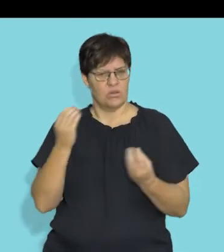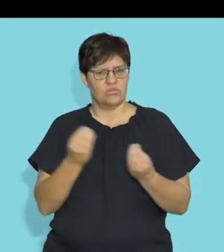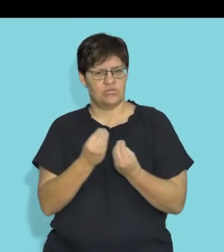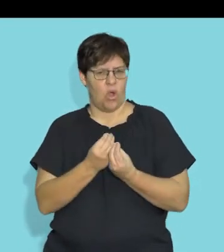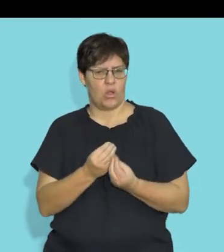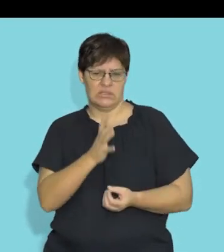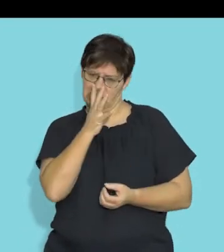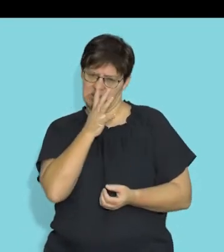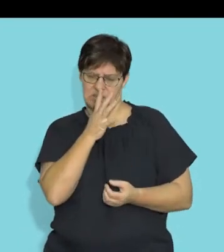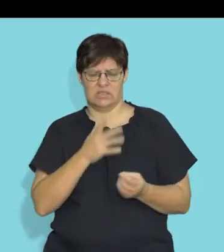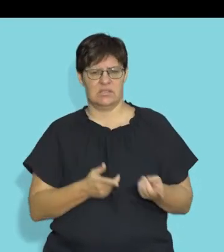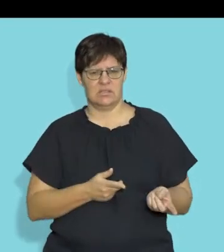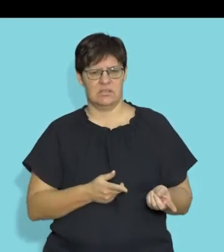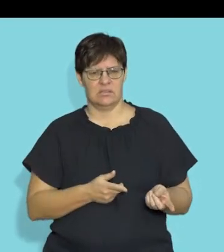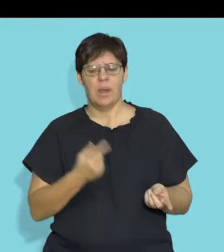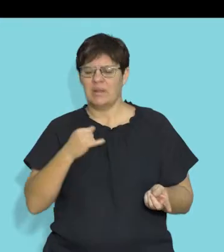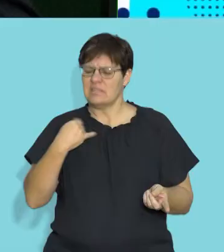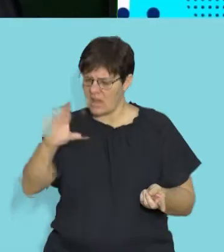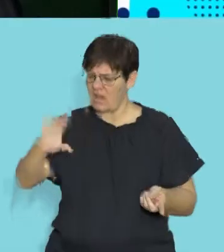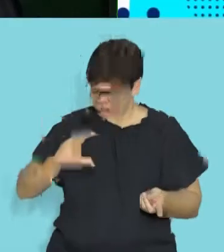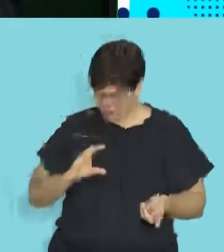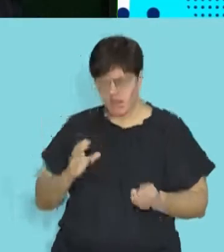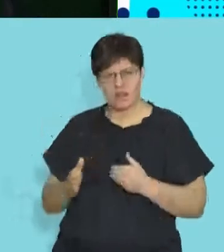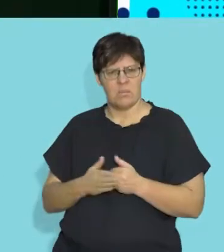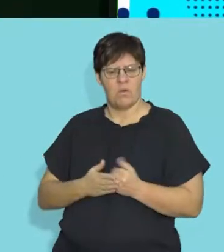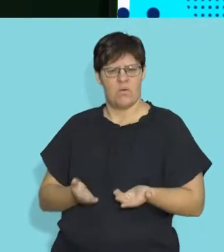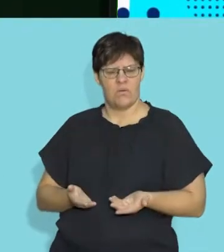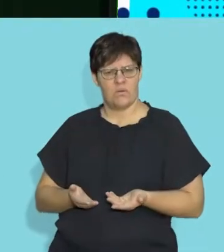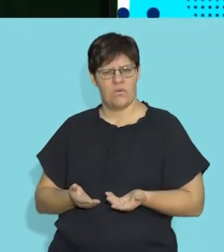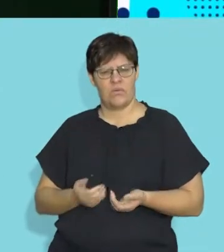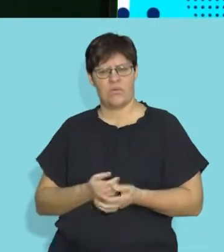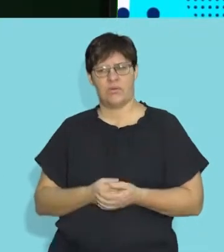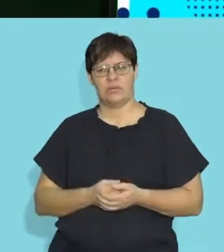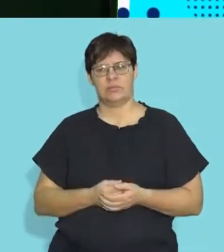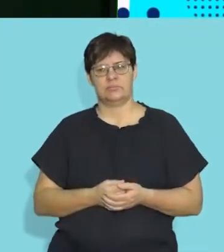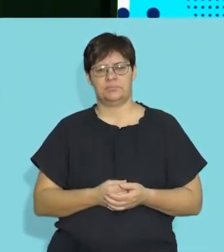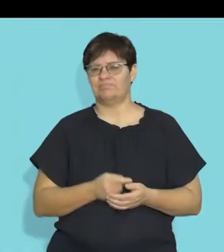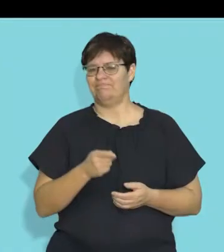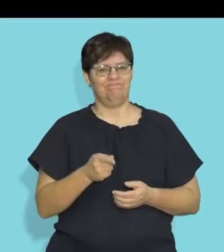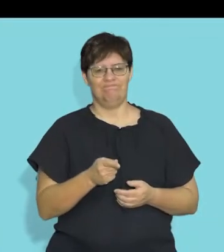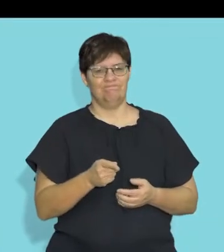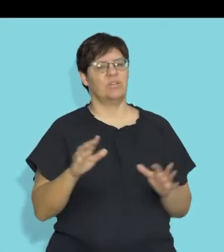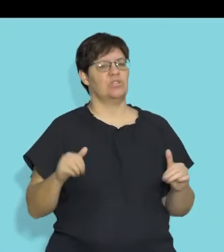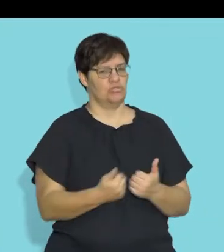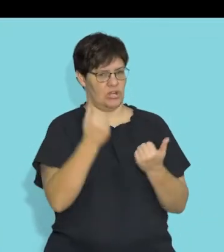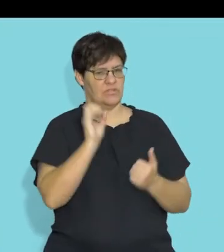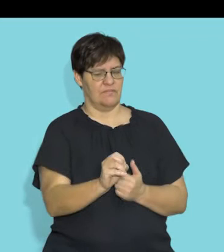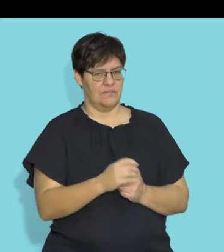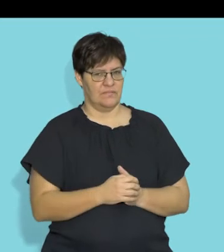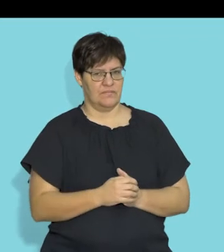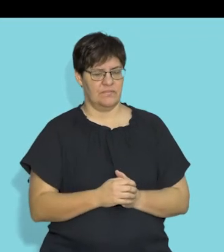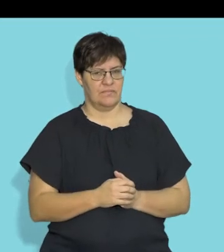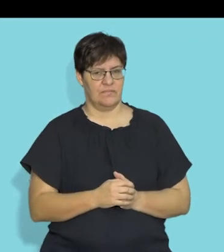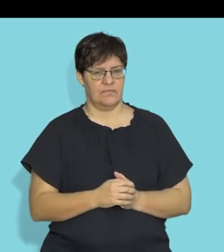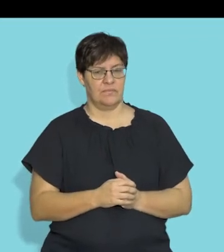to you that they had a lot of stock on hand and yet they received more stock. Clearly, that is a